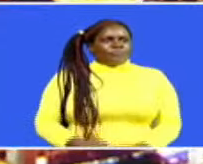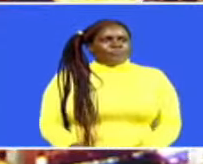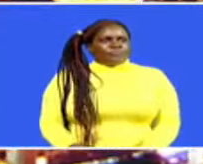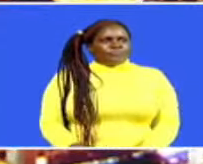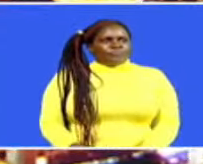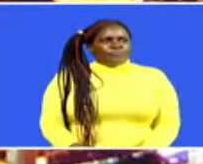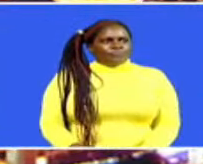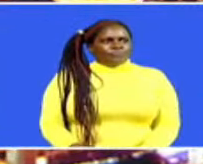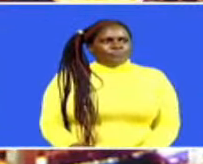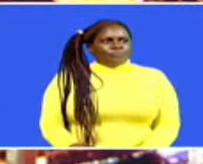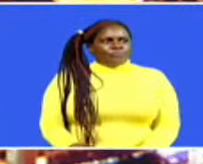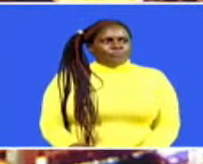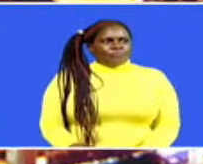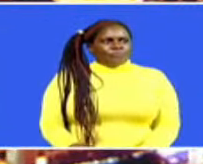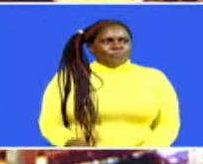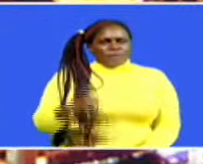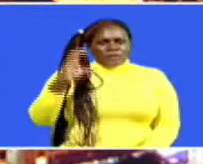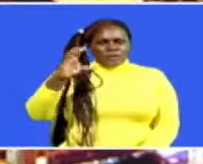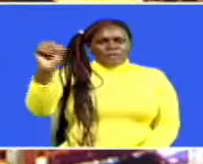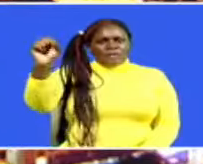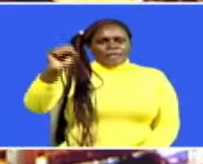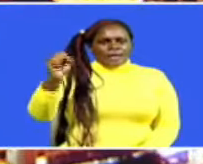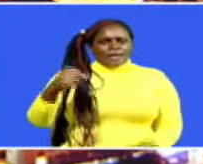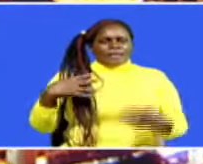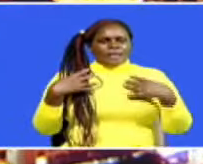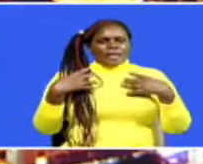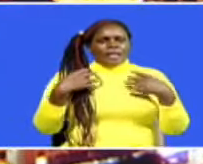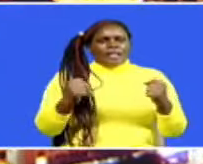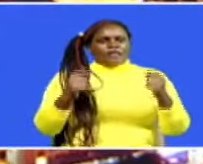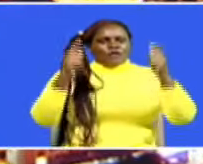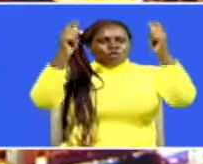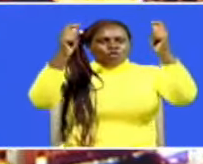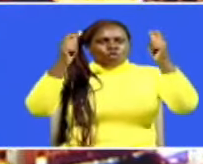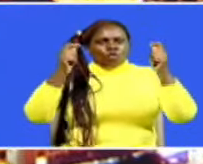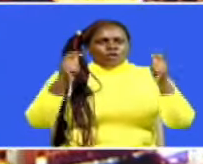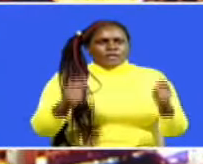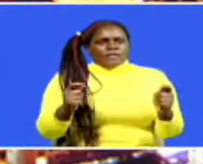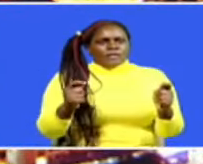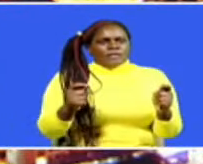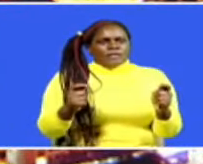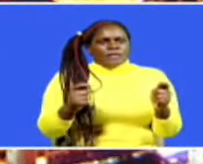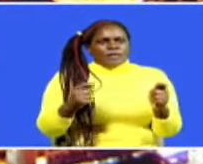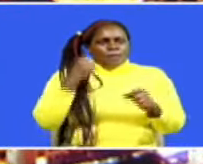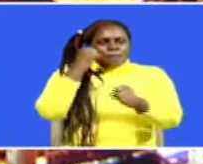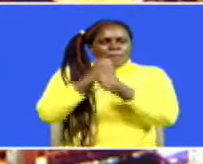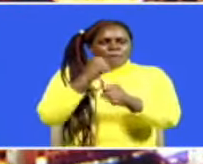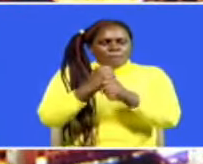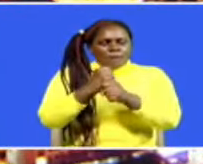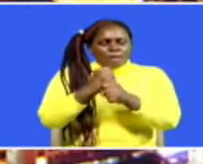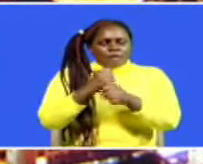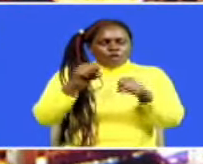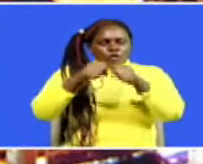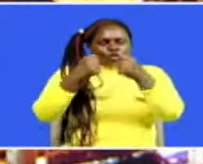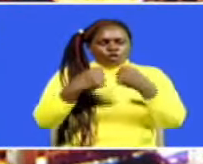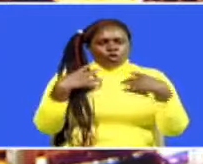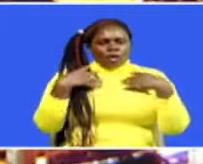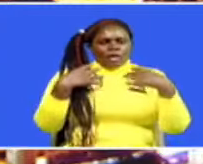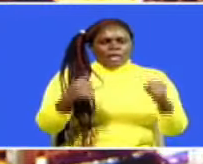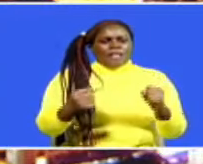It has been a week since Health Cabinet Secretary Susan Nakhumicha issued a gazette notice operationalizing the Social Health Insurance